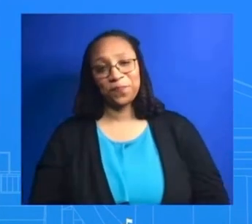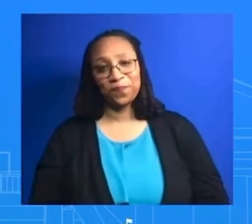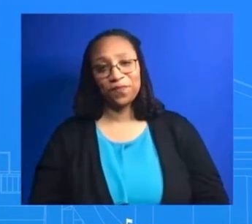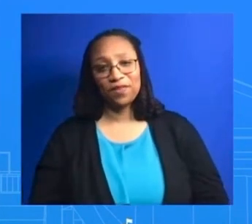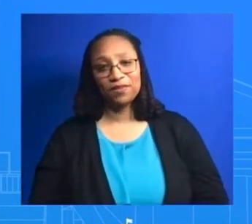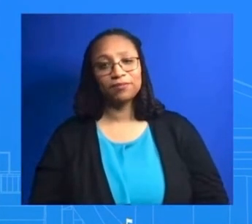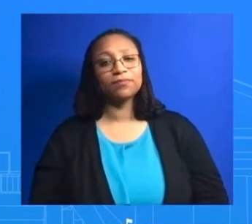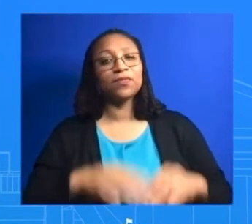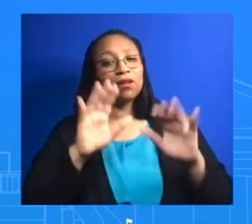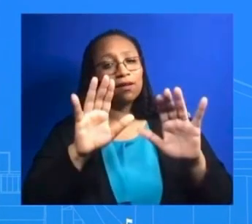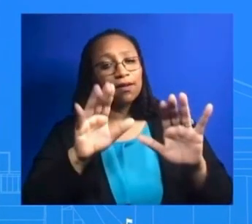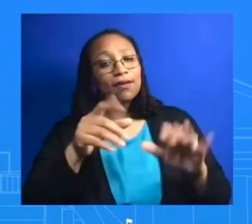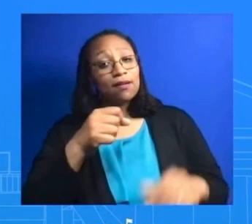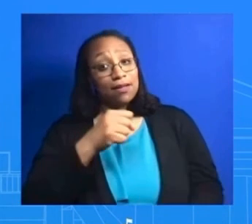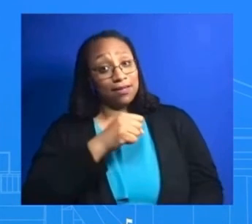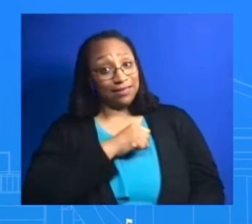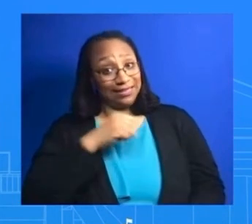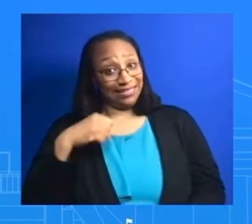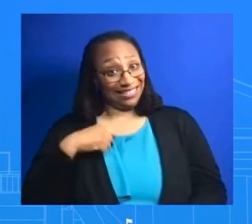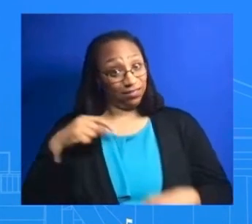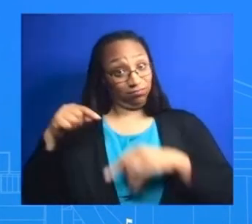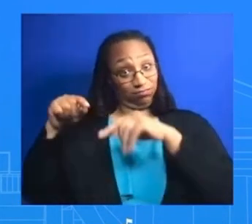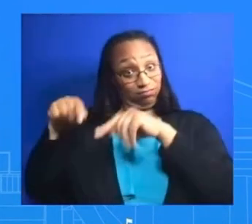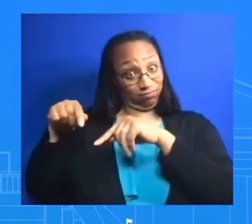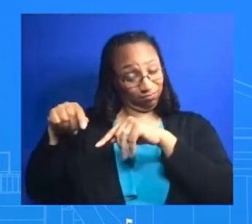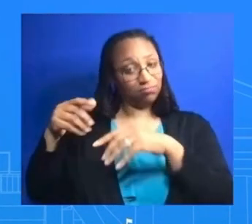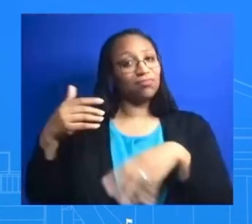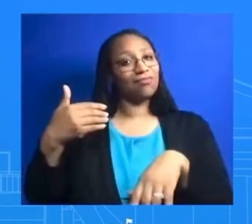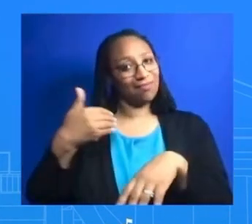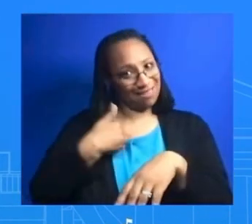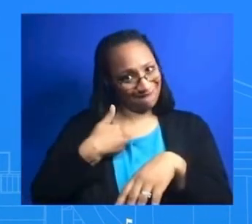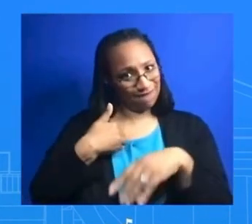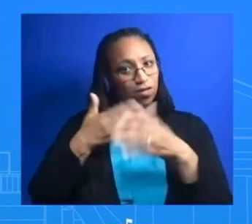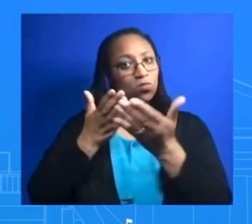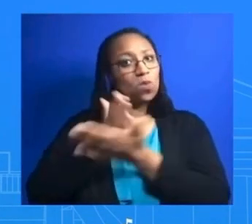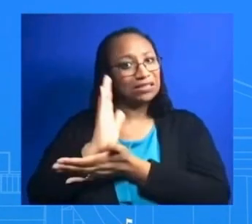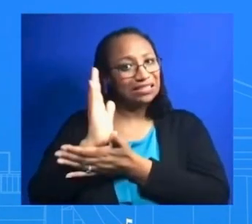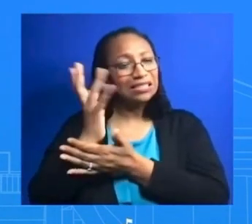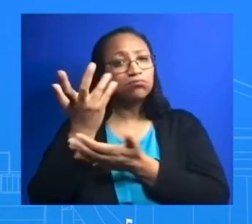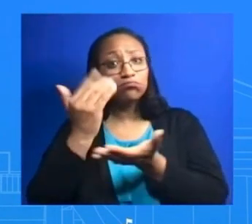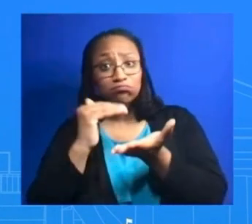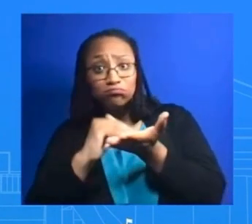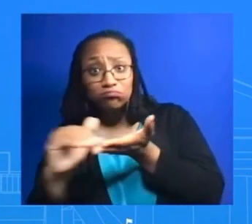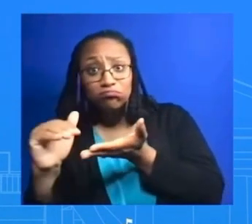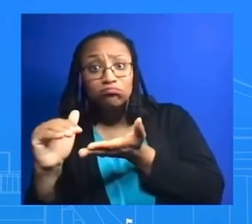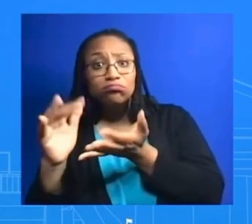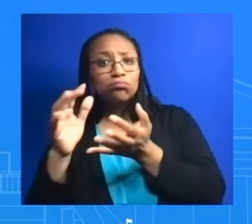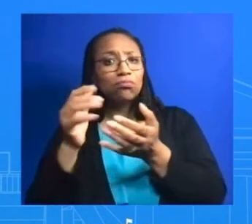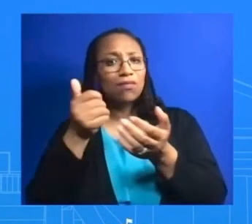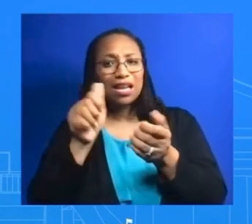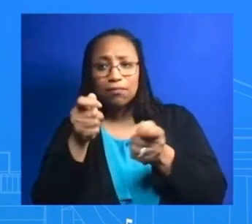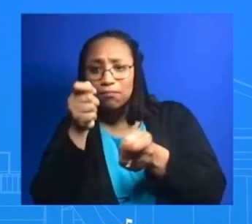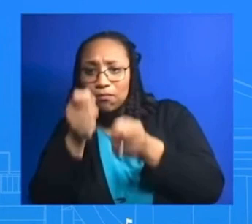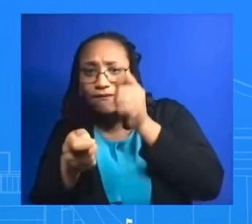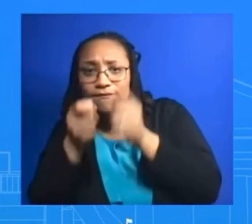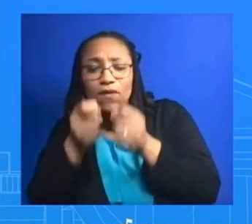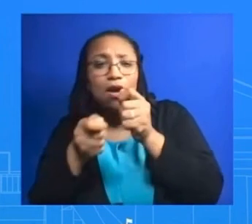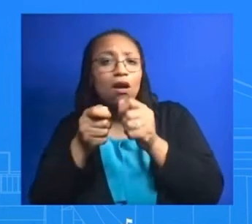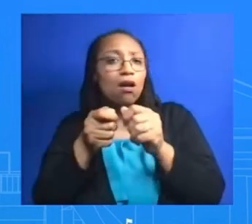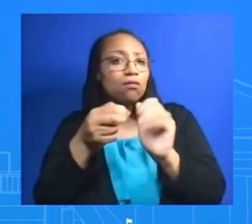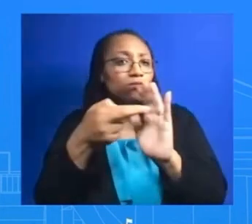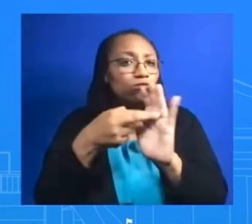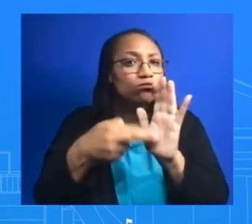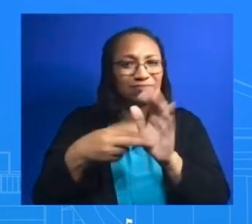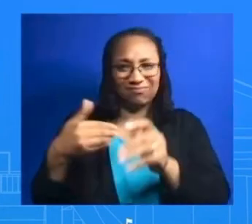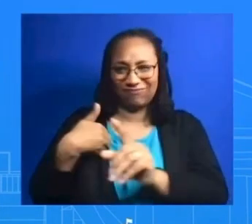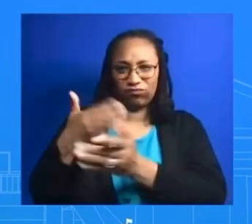modify any statutory or regulatory provision in the form deemed appropriate by the Secretary to offset